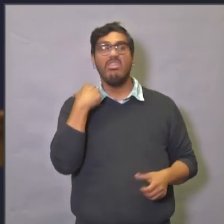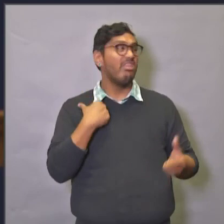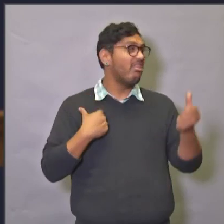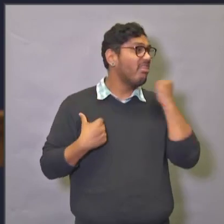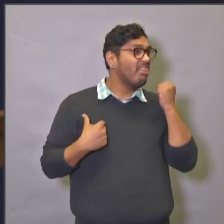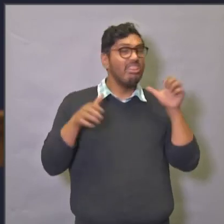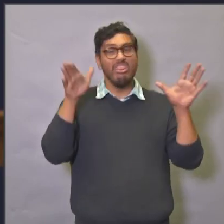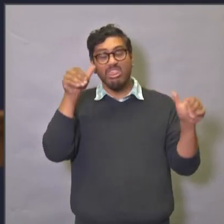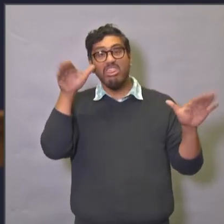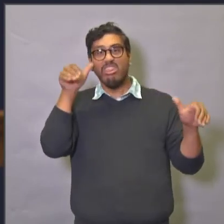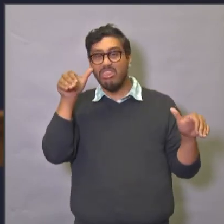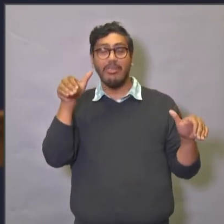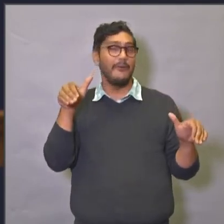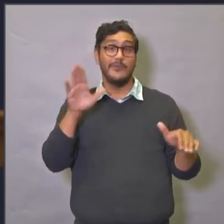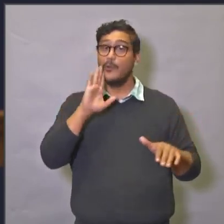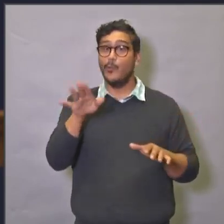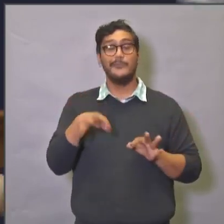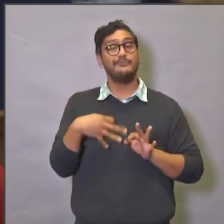at. So with that, Dr. Ferrer.